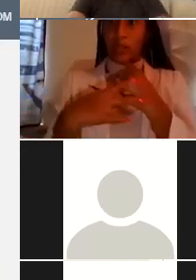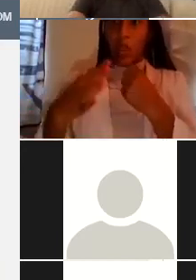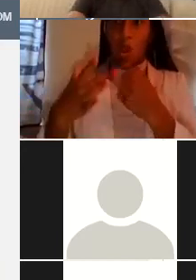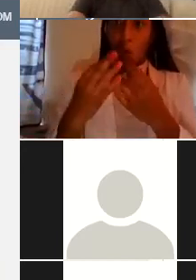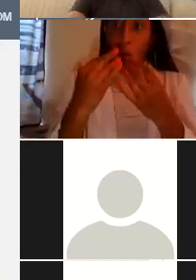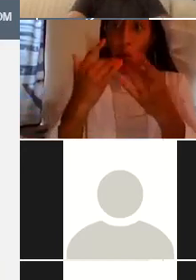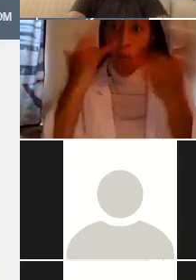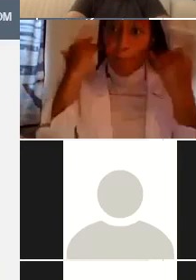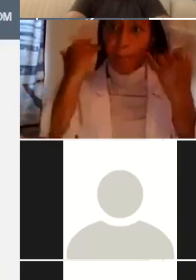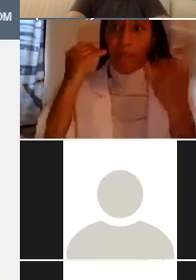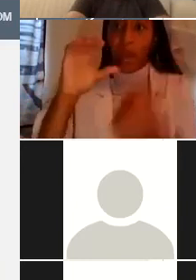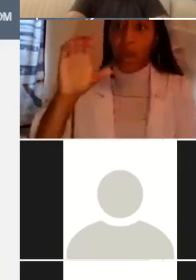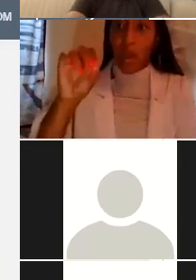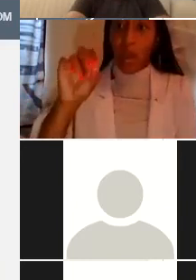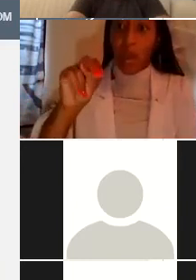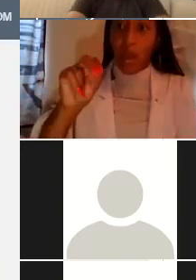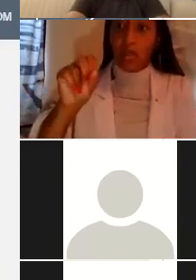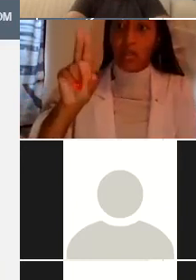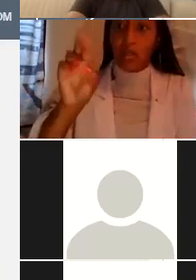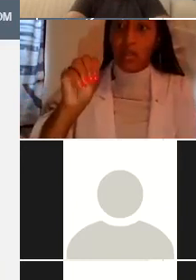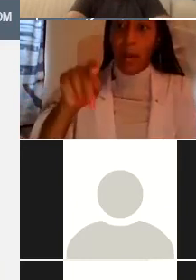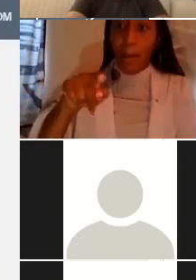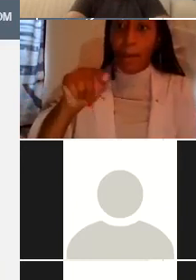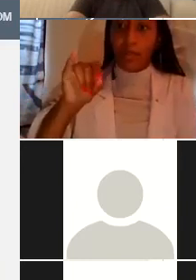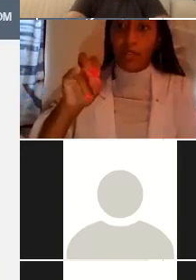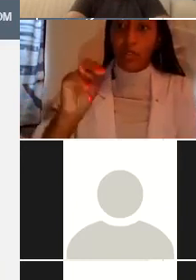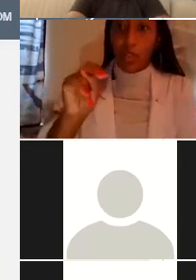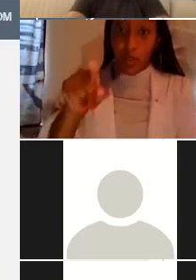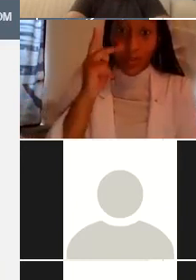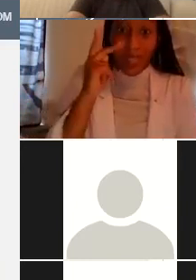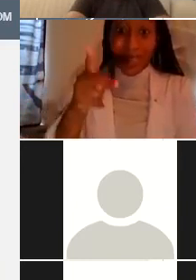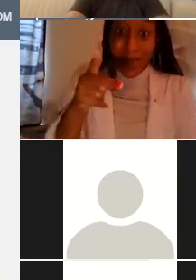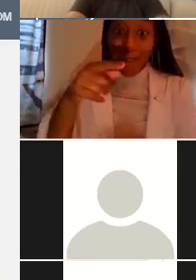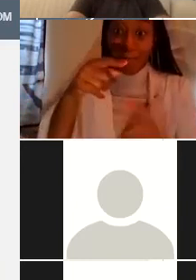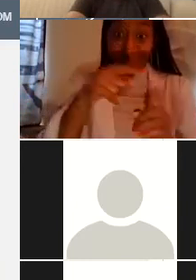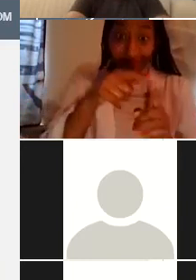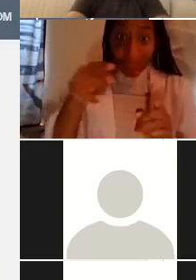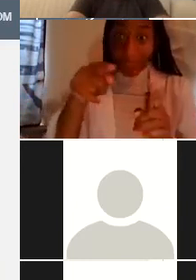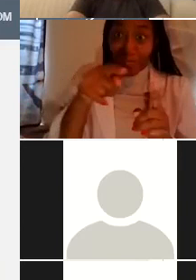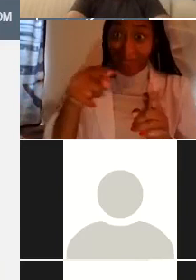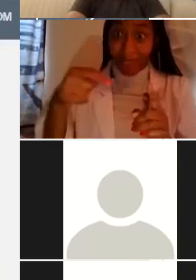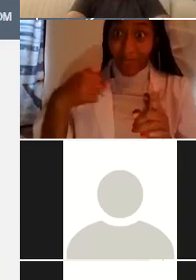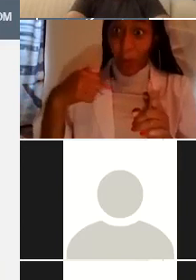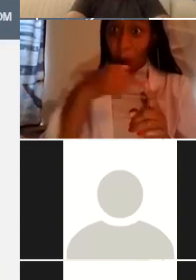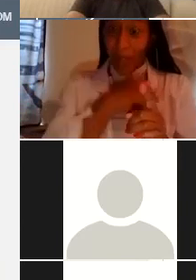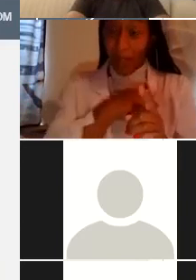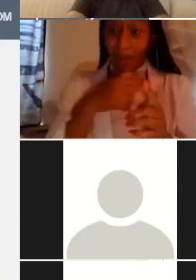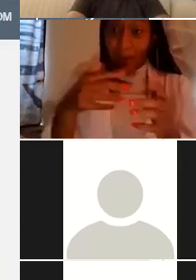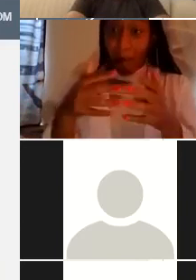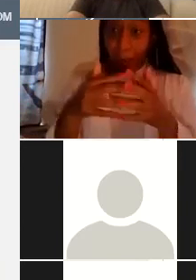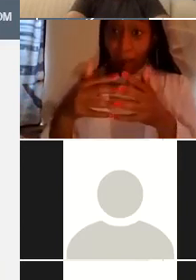the trajectory that we're on, right? Because we're somewhere right in here between 2020 and